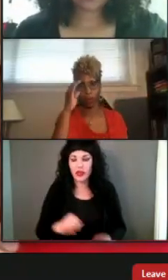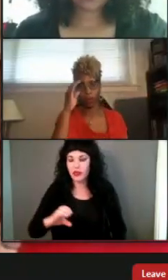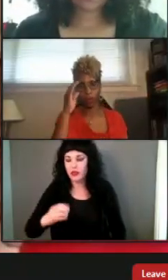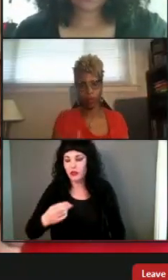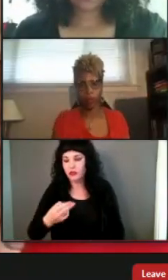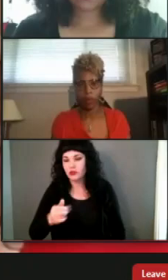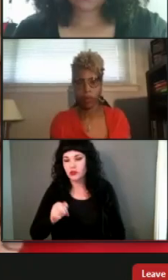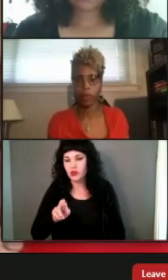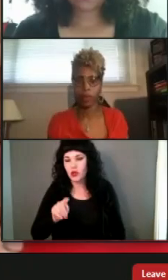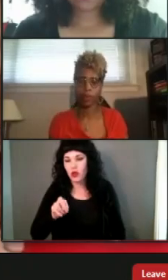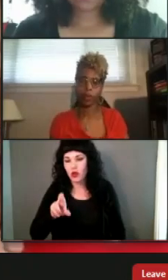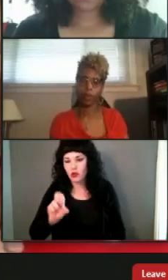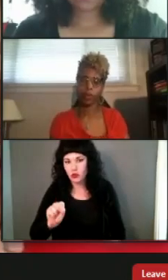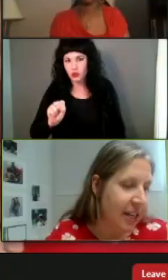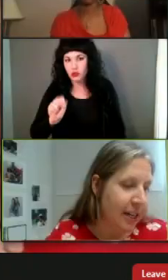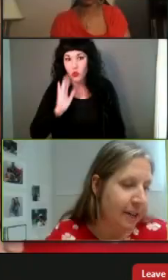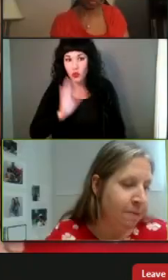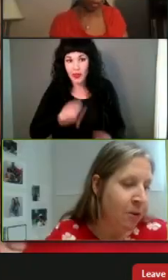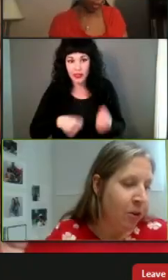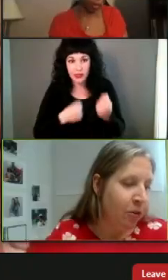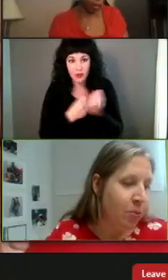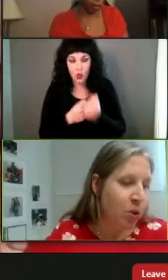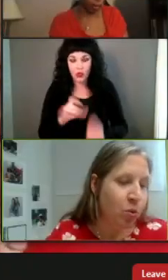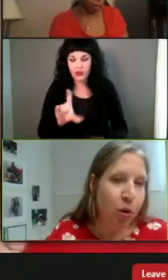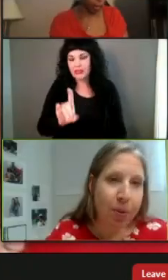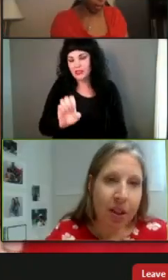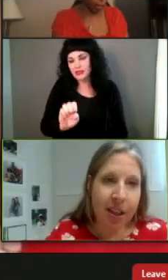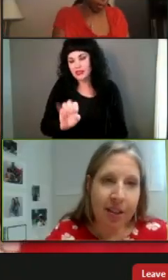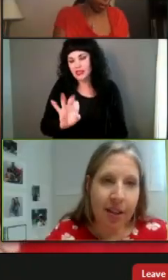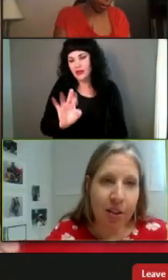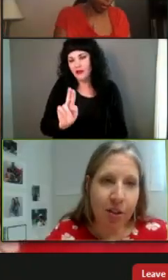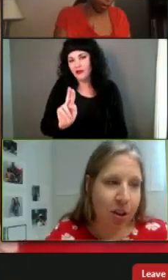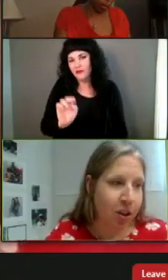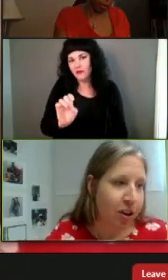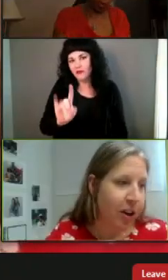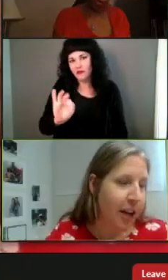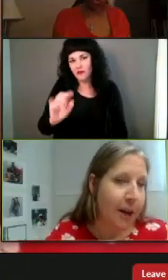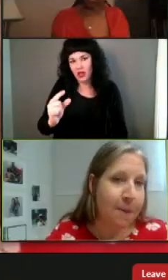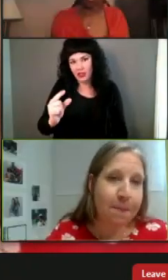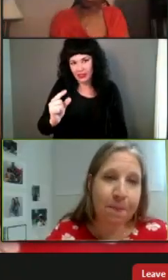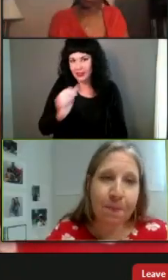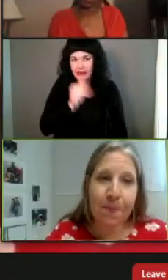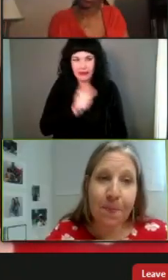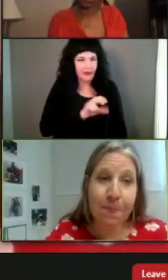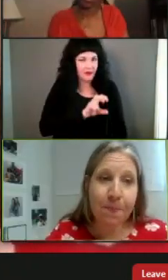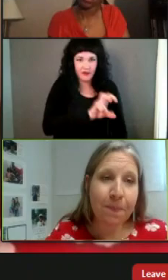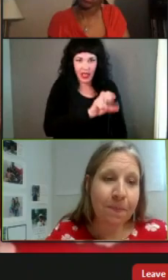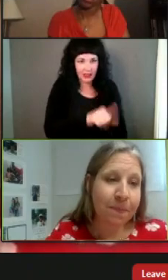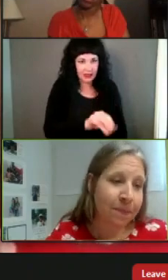defunding and disinvesting from school police and security?